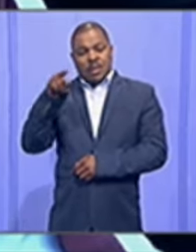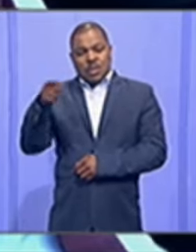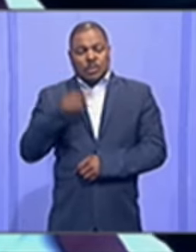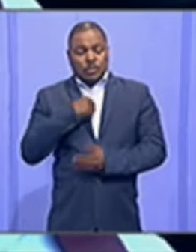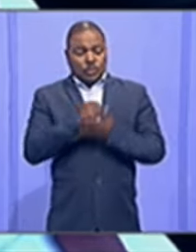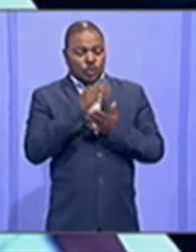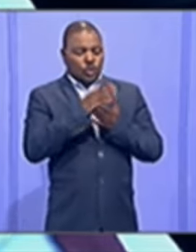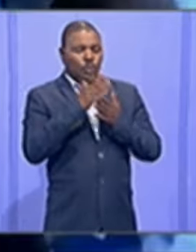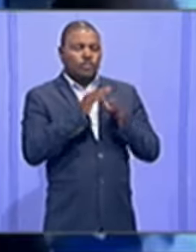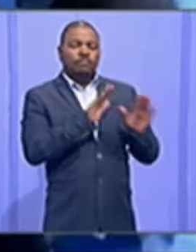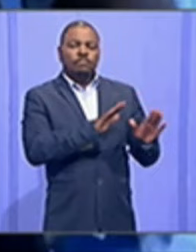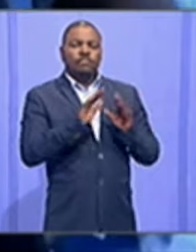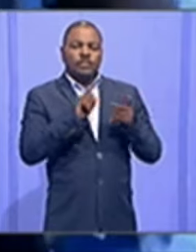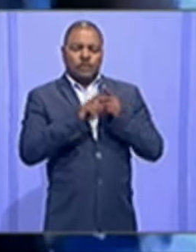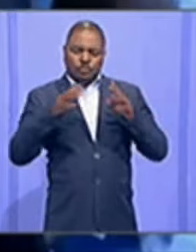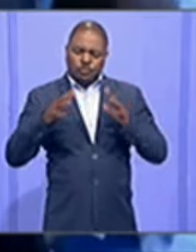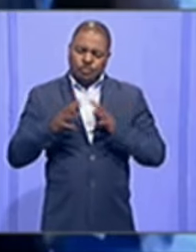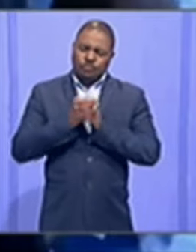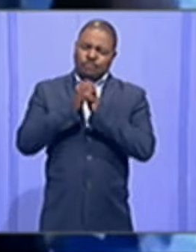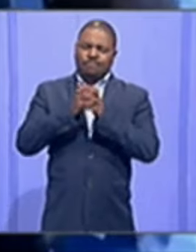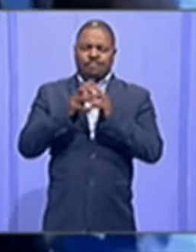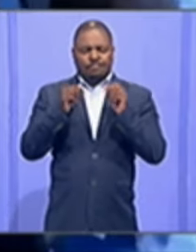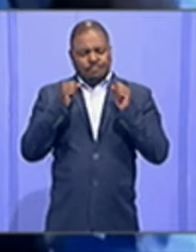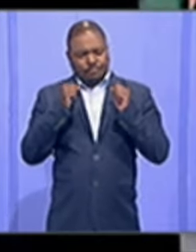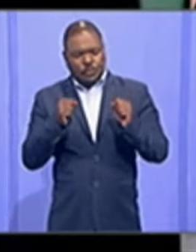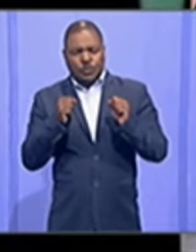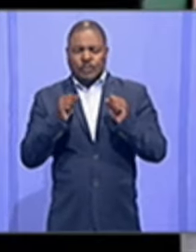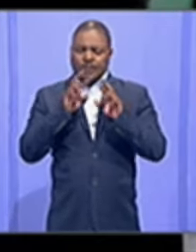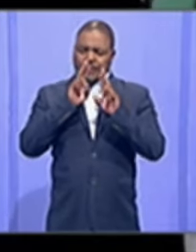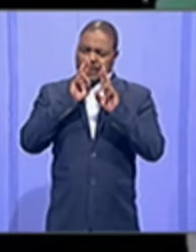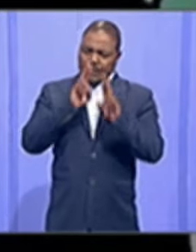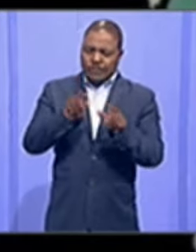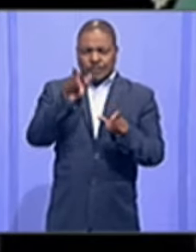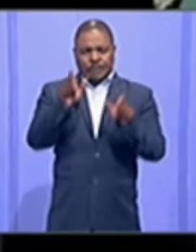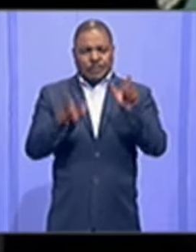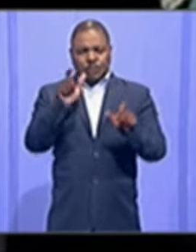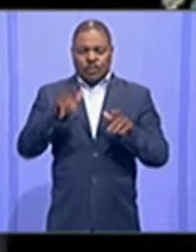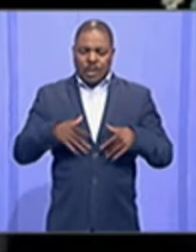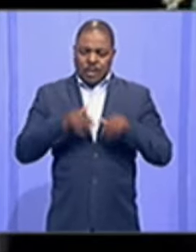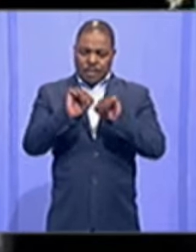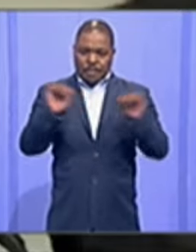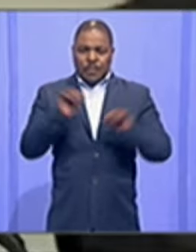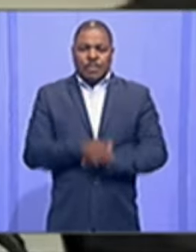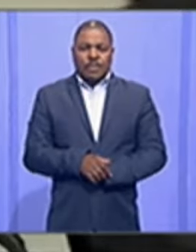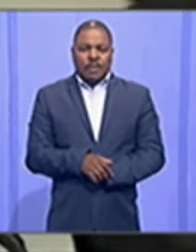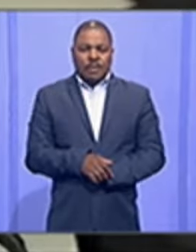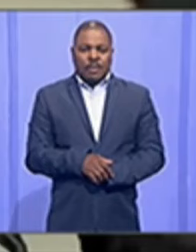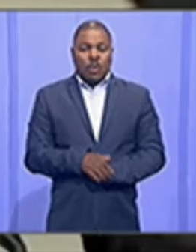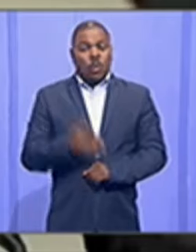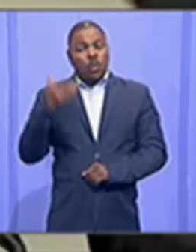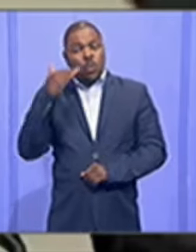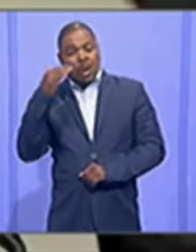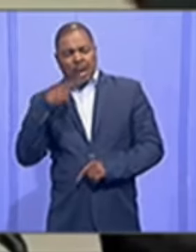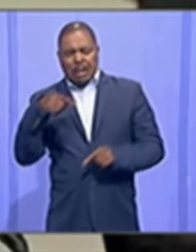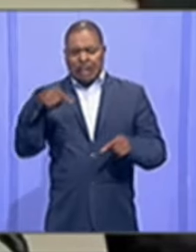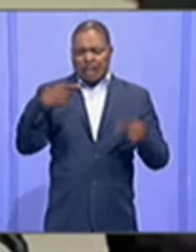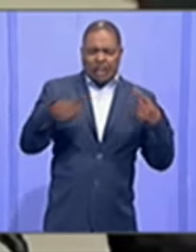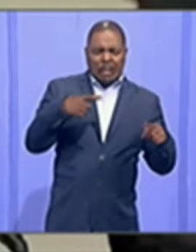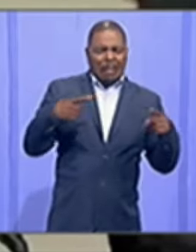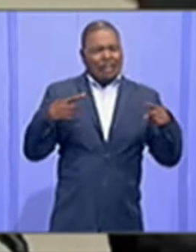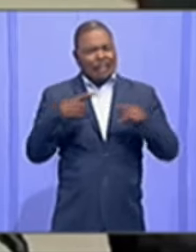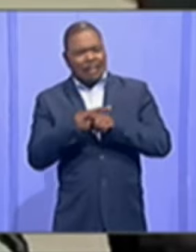diplomacy, of unity, and profound respect for human dignity. In times of conflict, displacement,